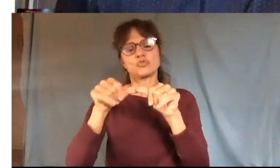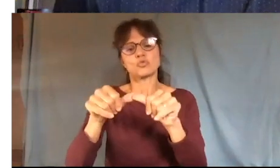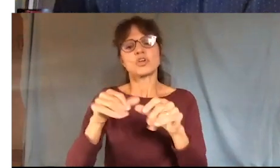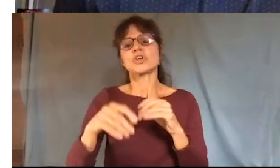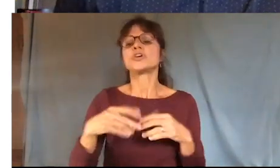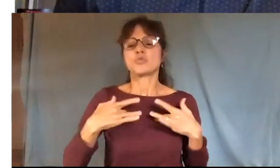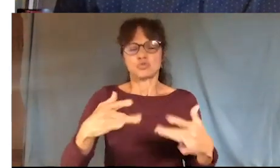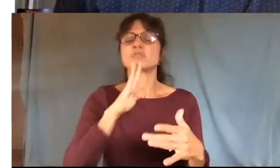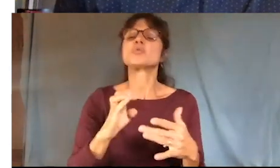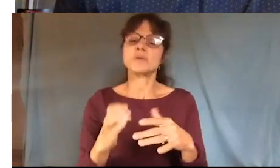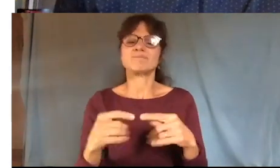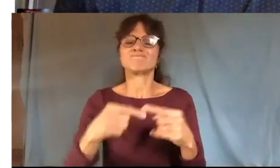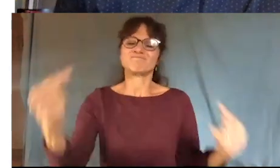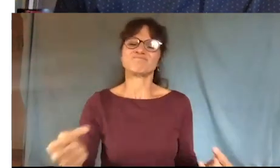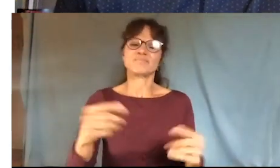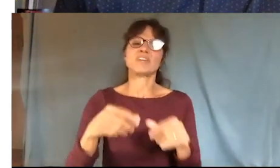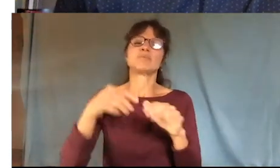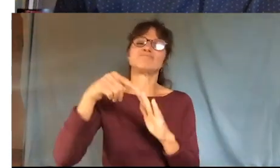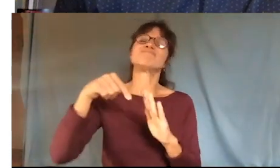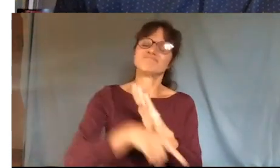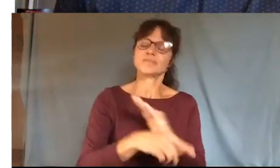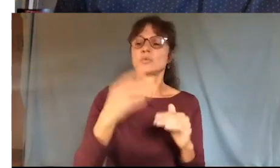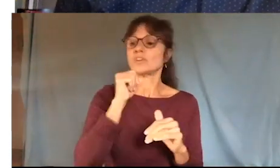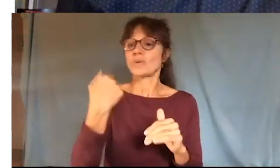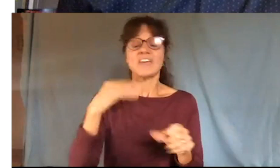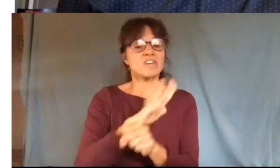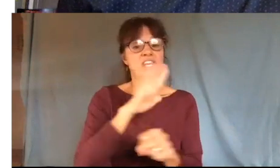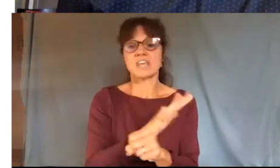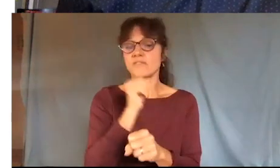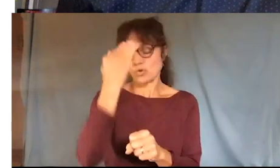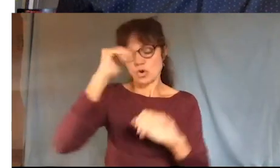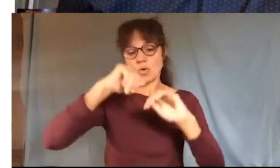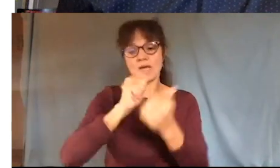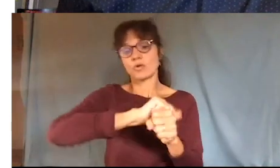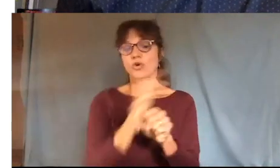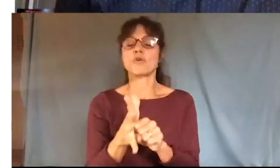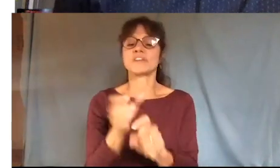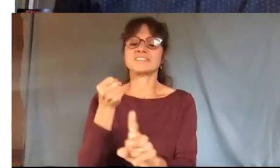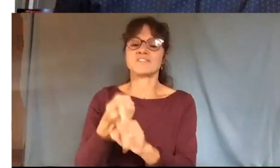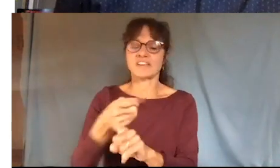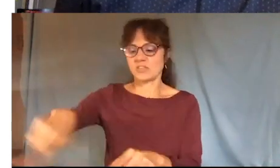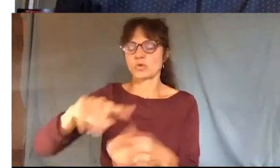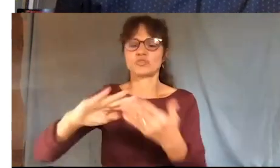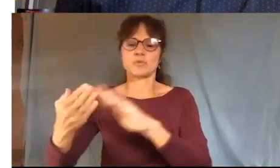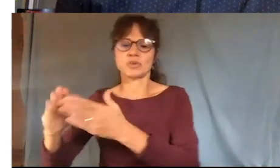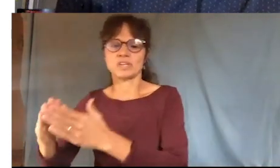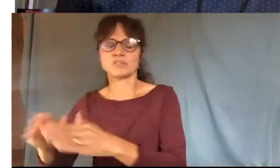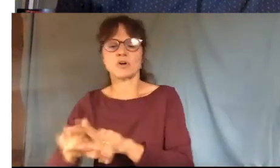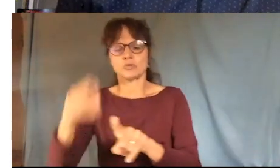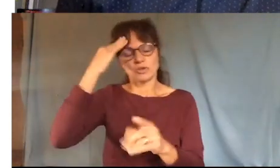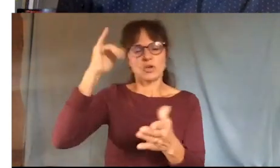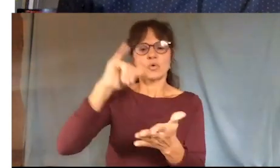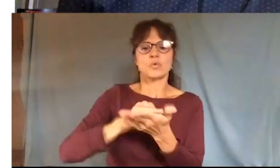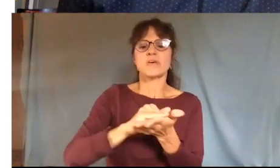reversed. We don't have enough data on transgender populations. We don't know how COVID-19 is affecting them. We also know that stigma and depression